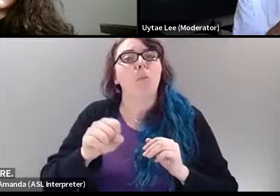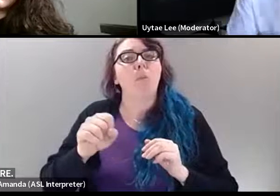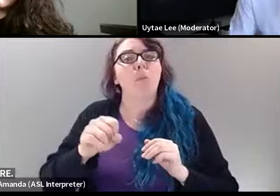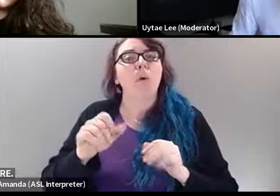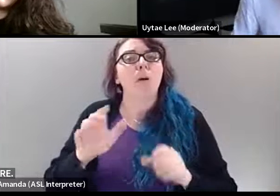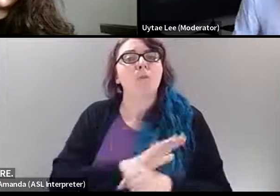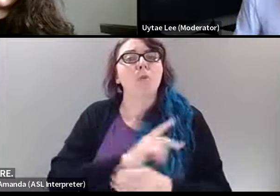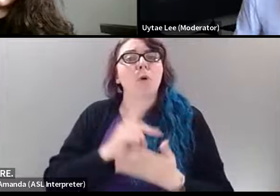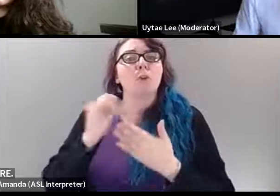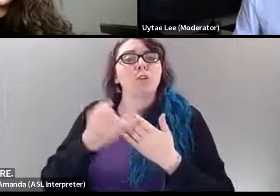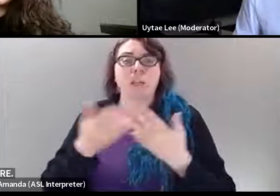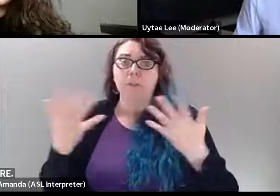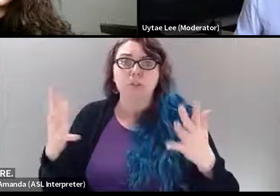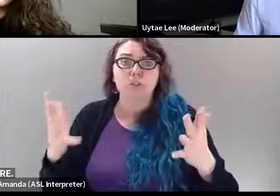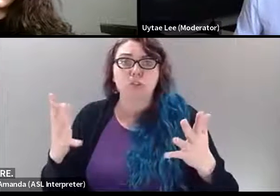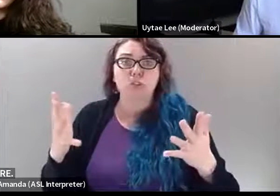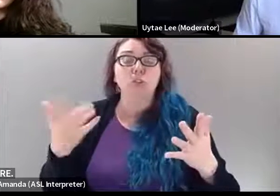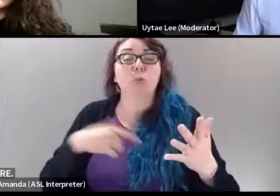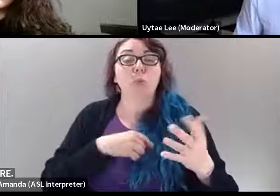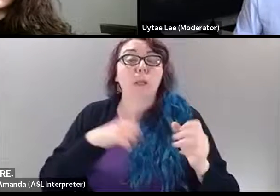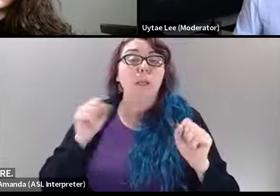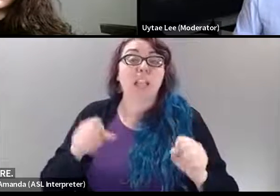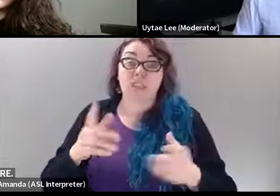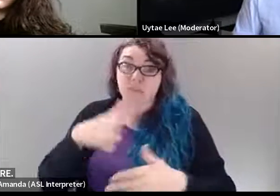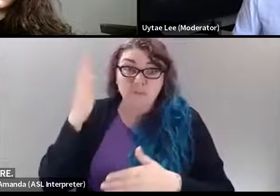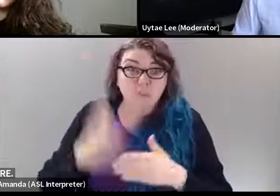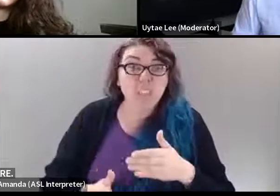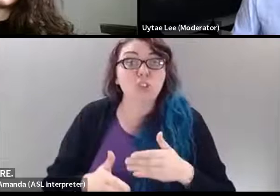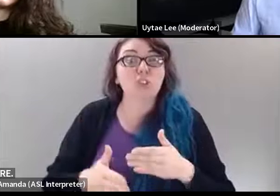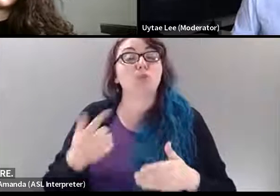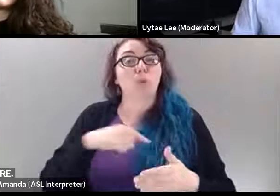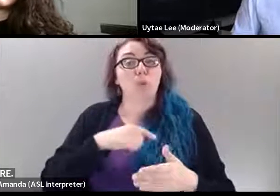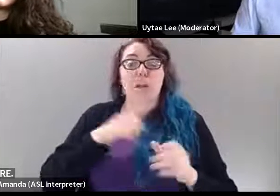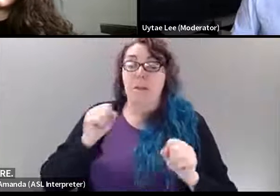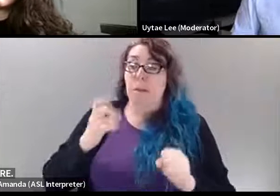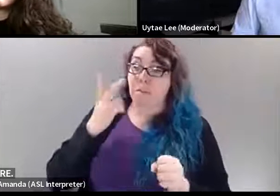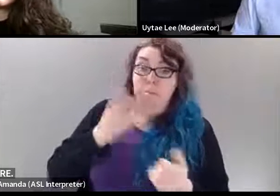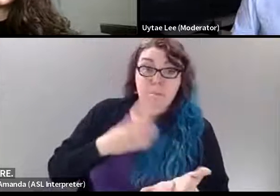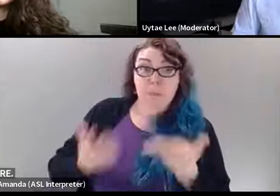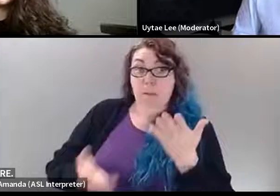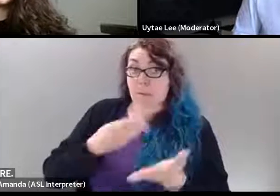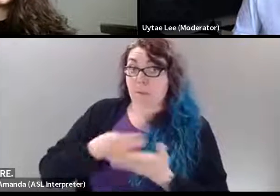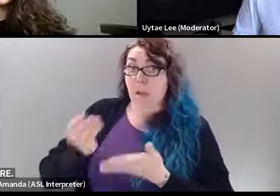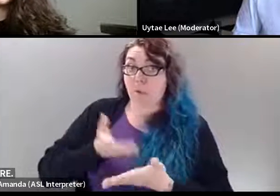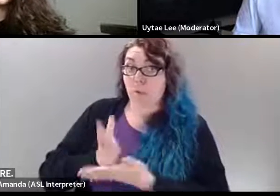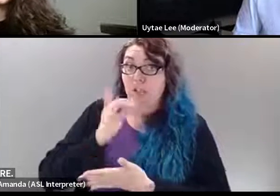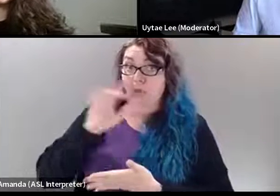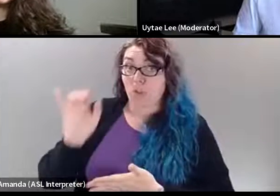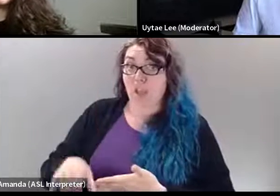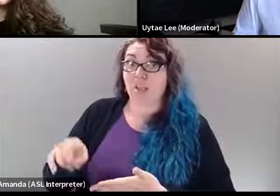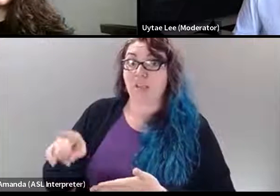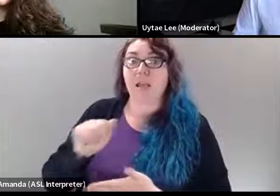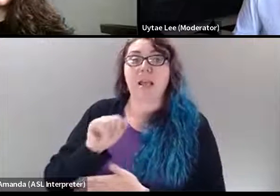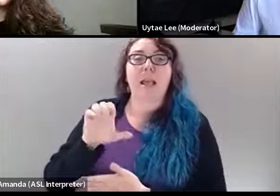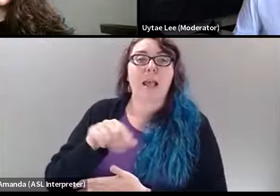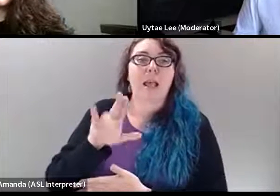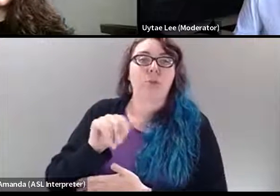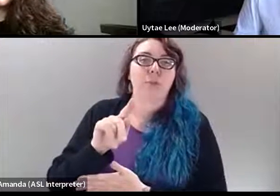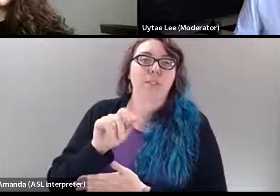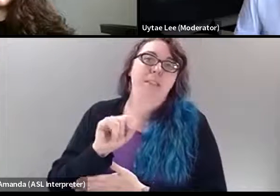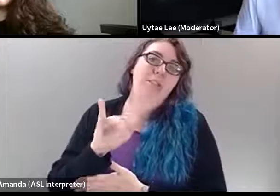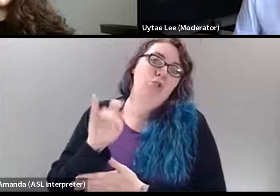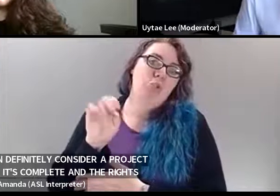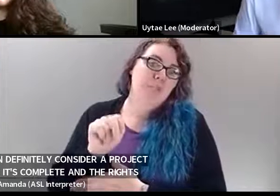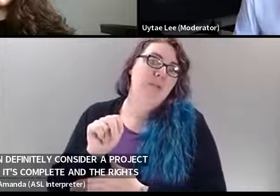for potential acquisition once it's complete and the rights are available. So if you own the rights to the film, you don't need